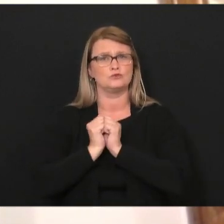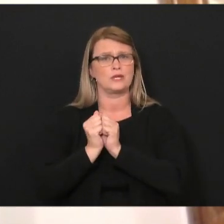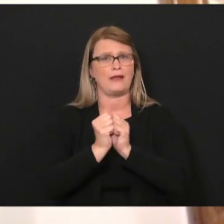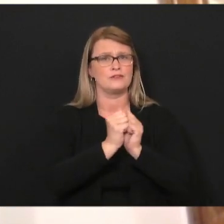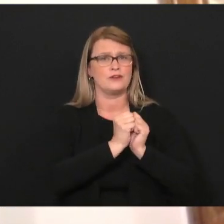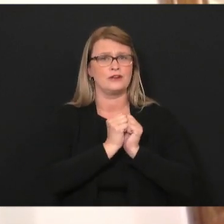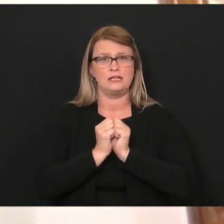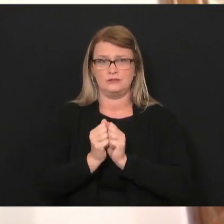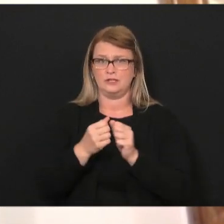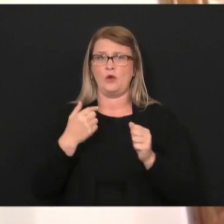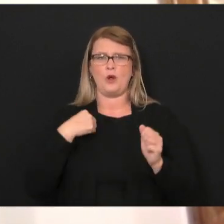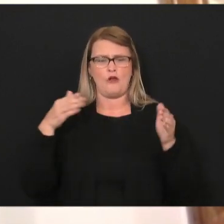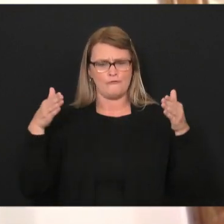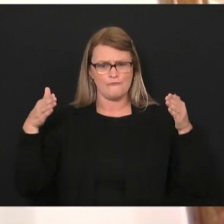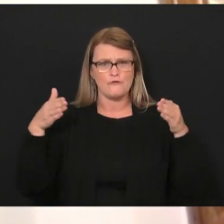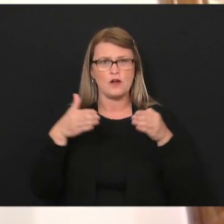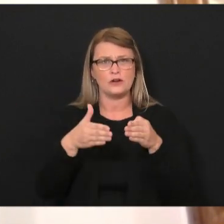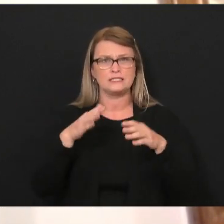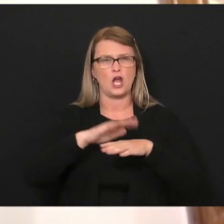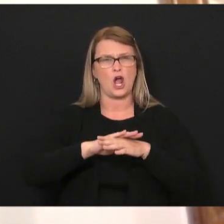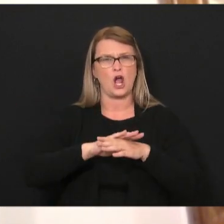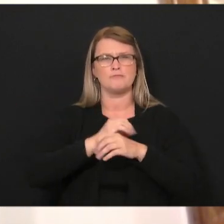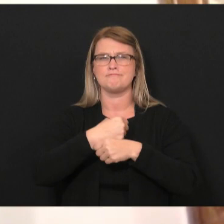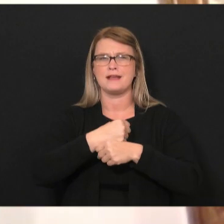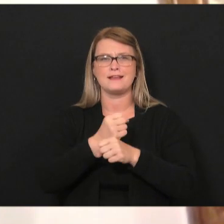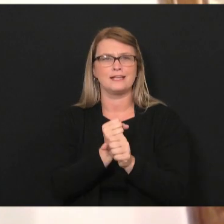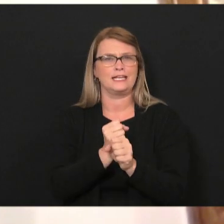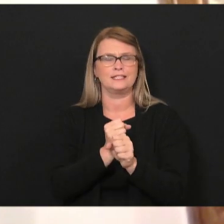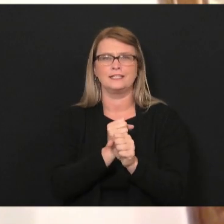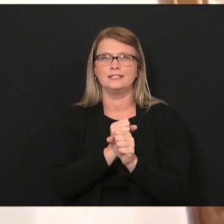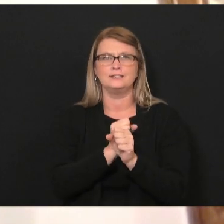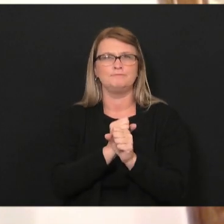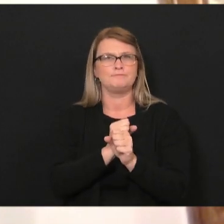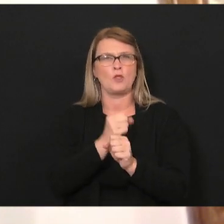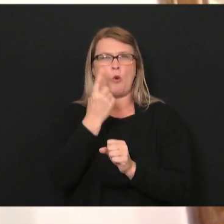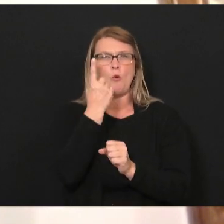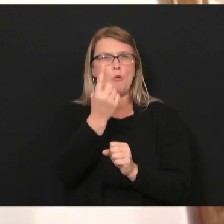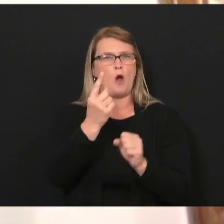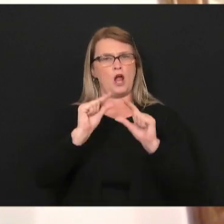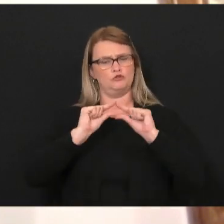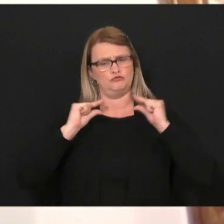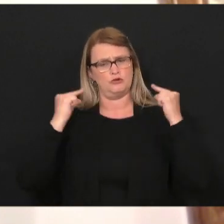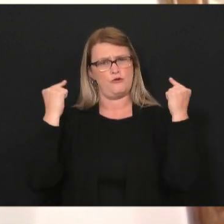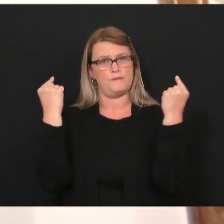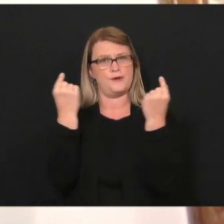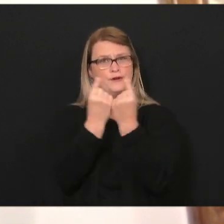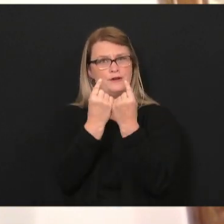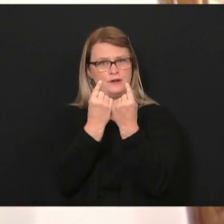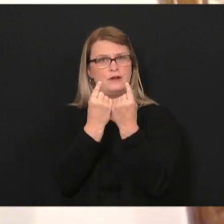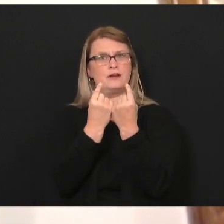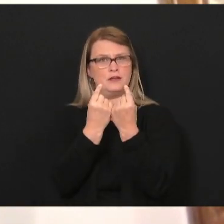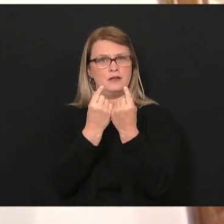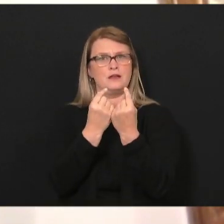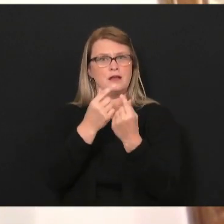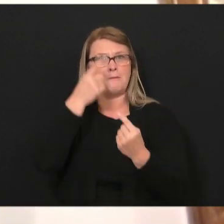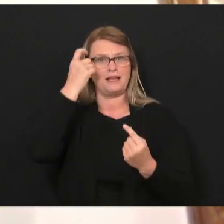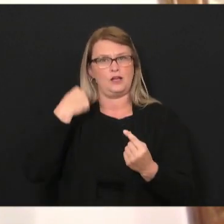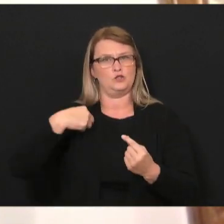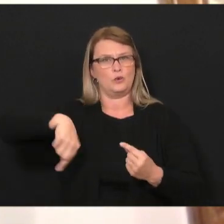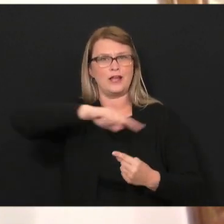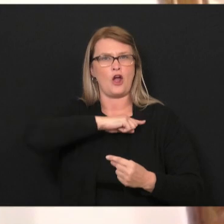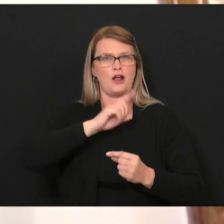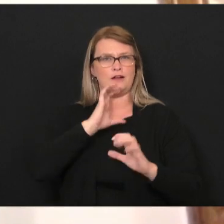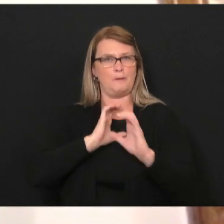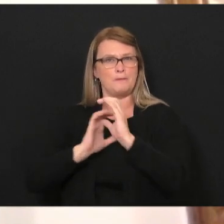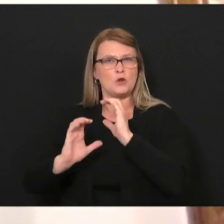are focusing on creating a single entity in the way that we are working,